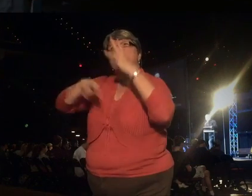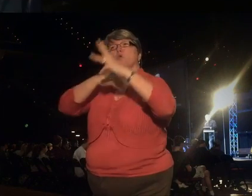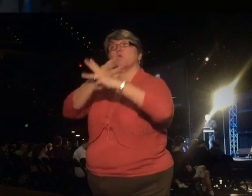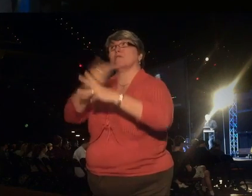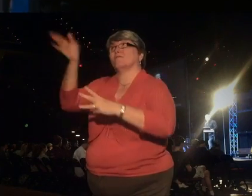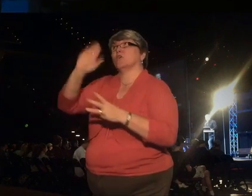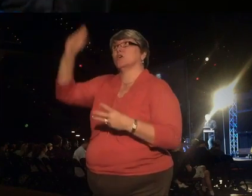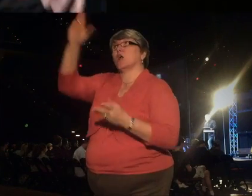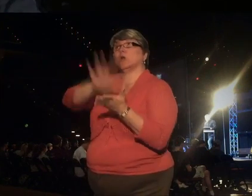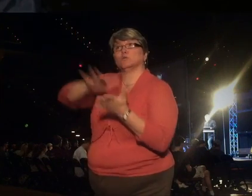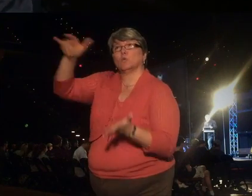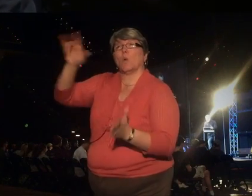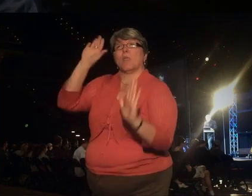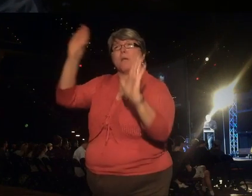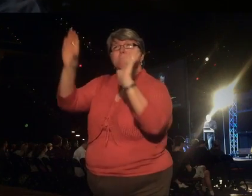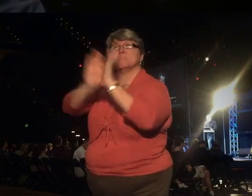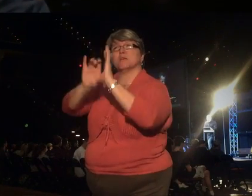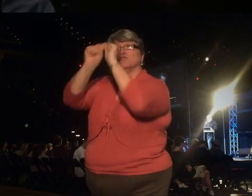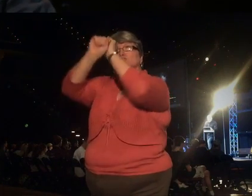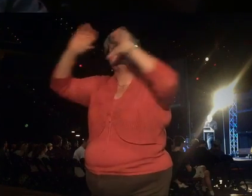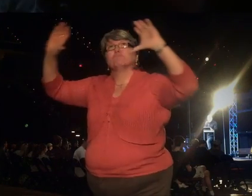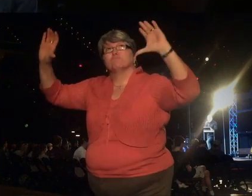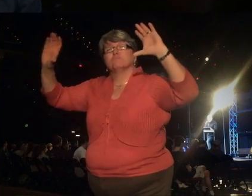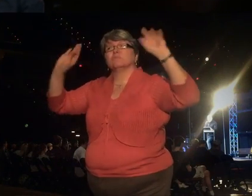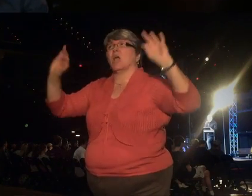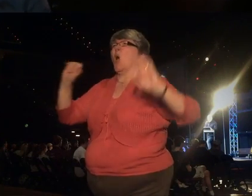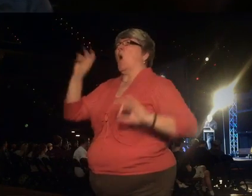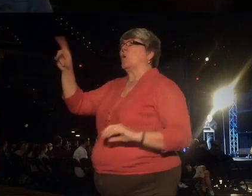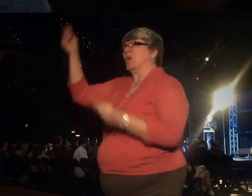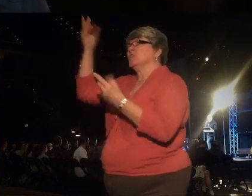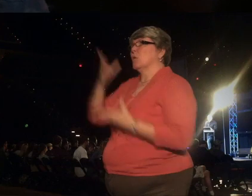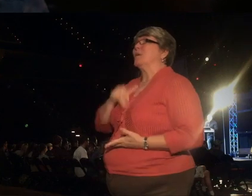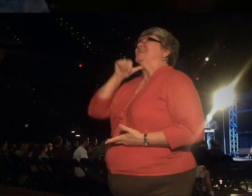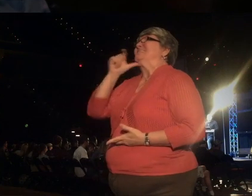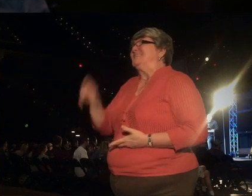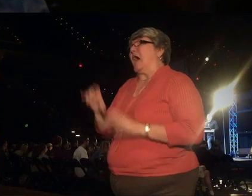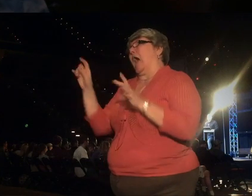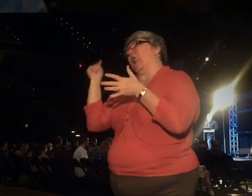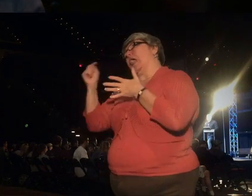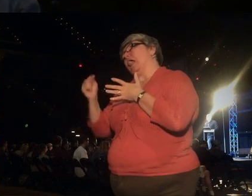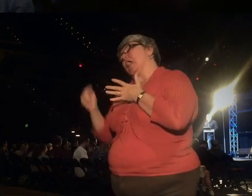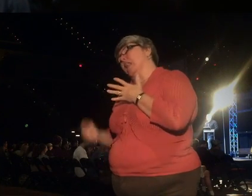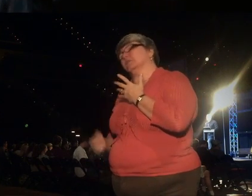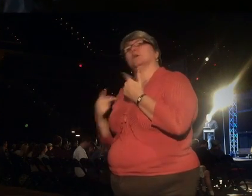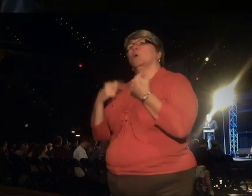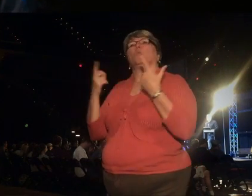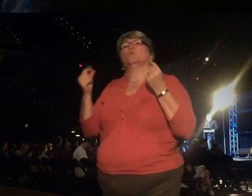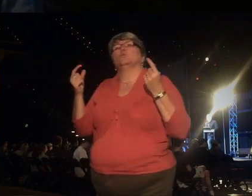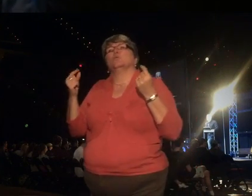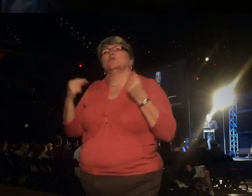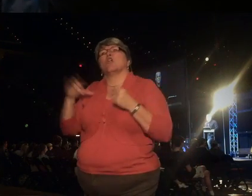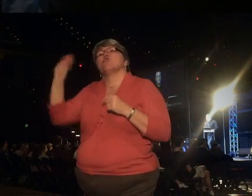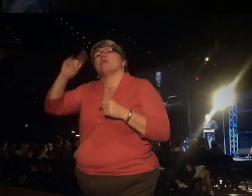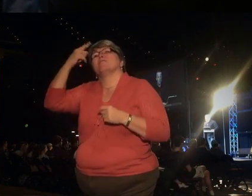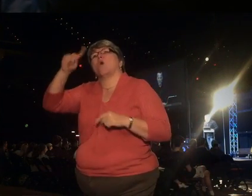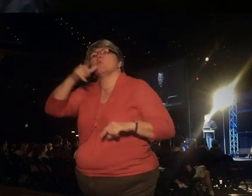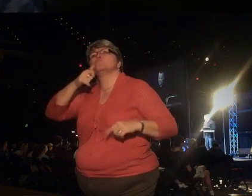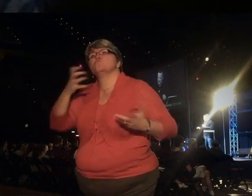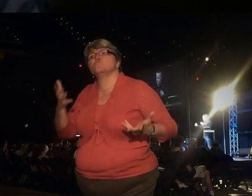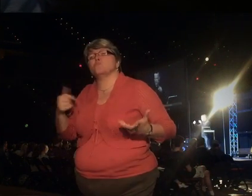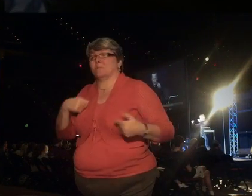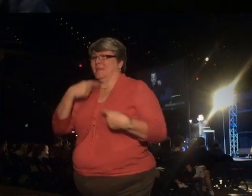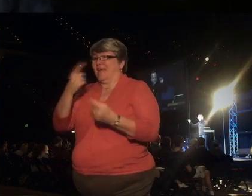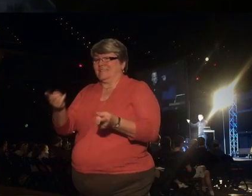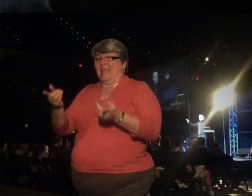That's the beautiful image. So with that said, you go, okay, Ben, you've told us what we're not supposed to look for. What are we supposed to look for? Well, I'm not saying